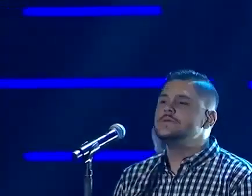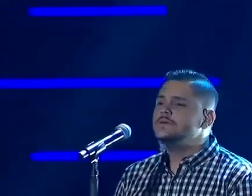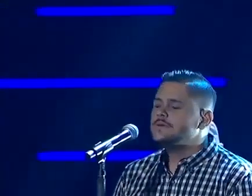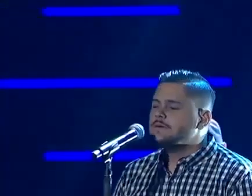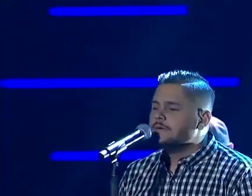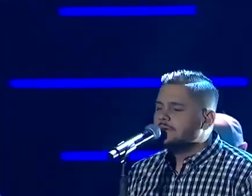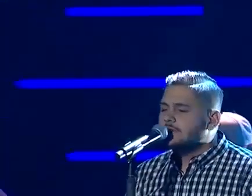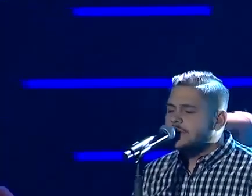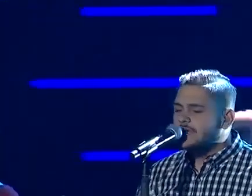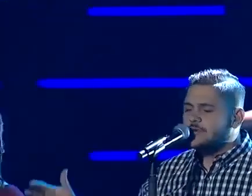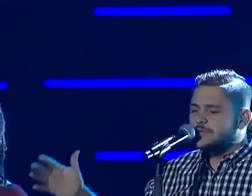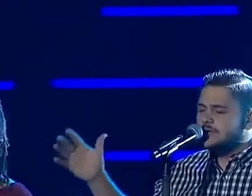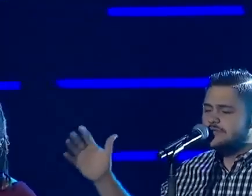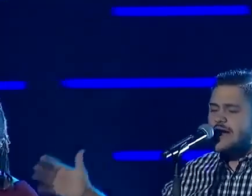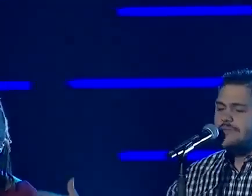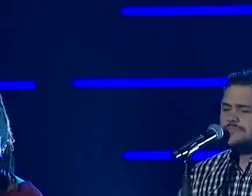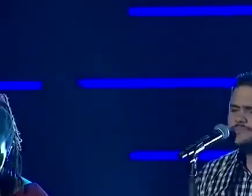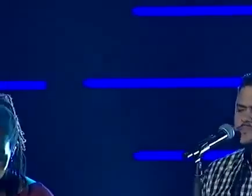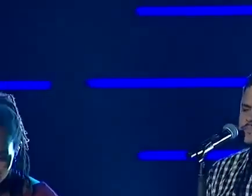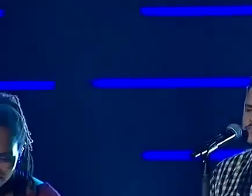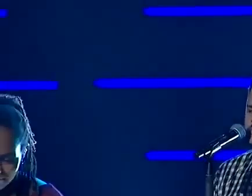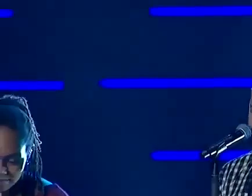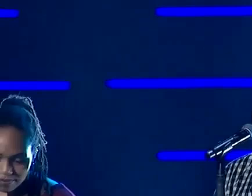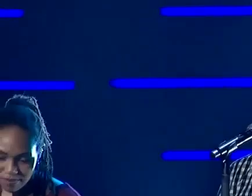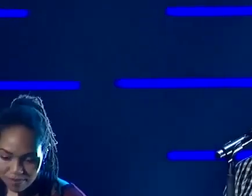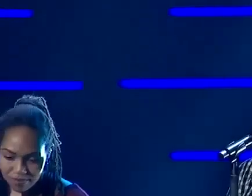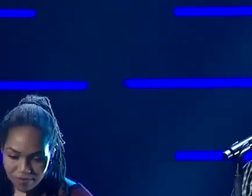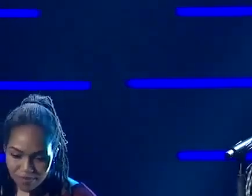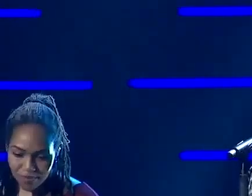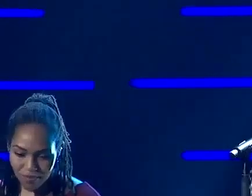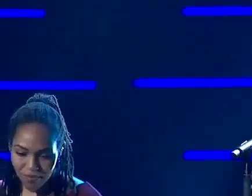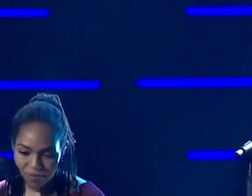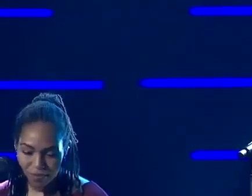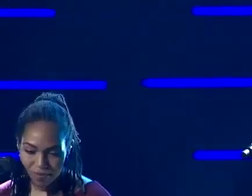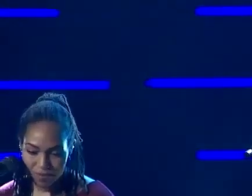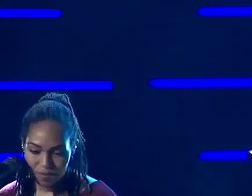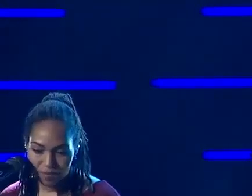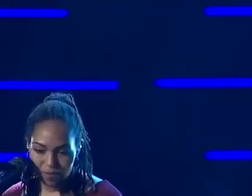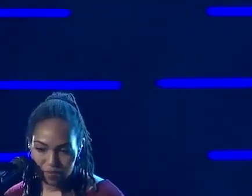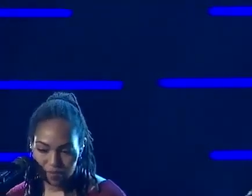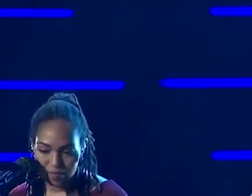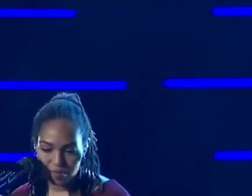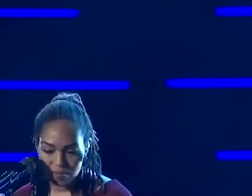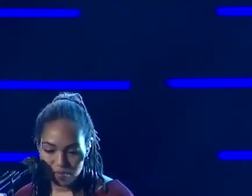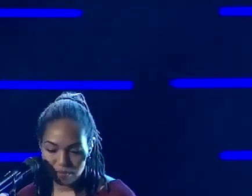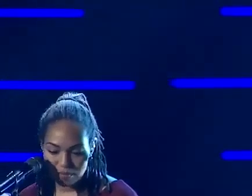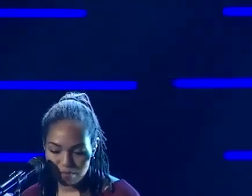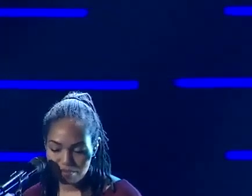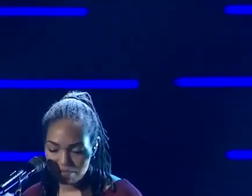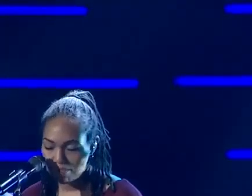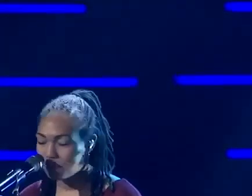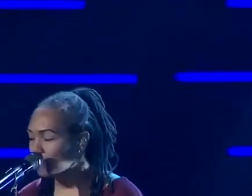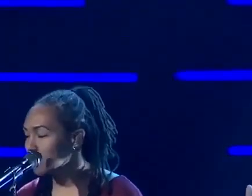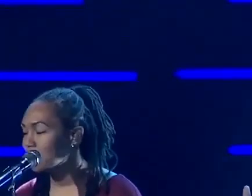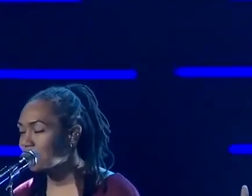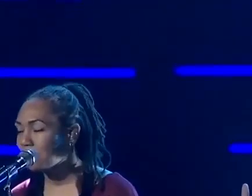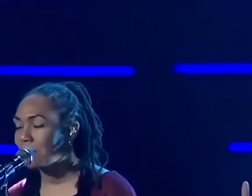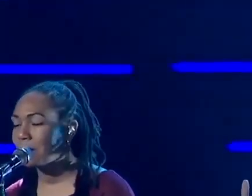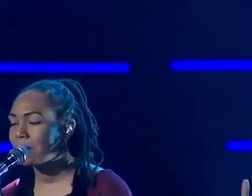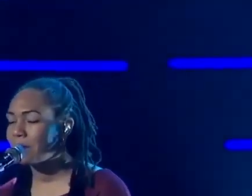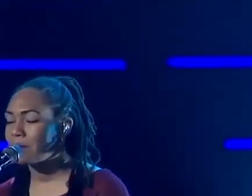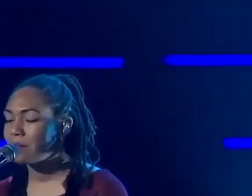Father, in your name, We put our hope in